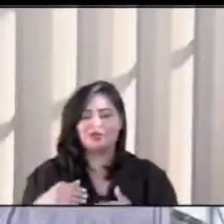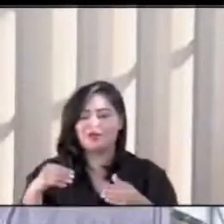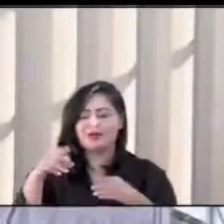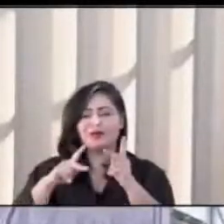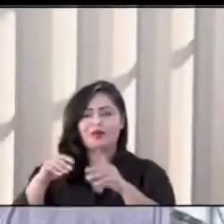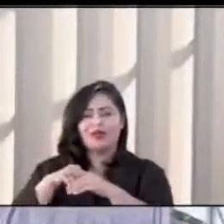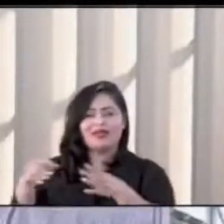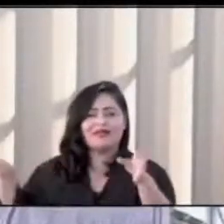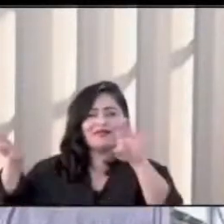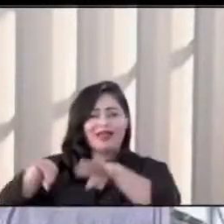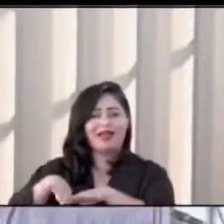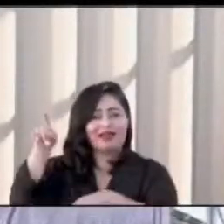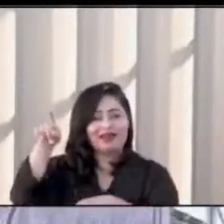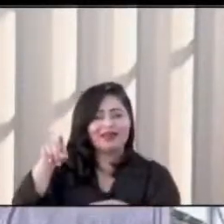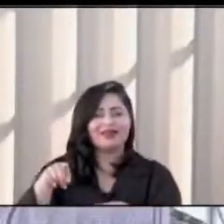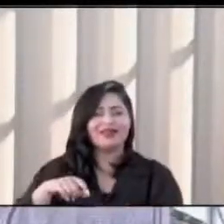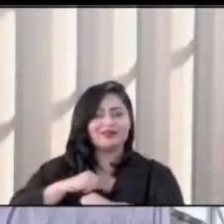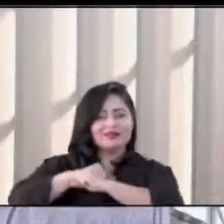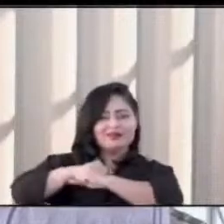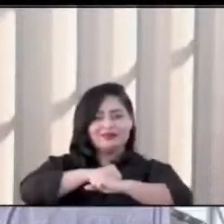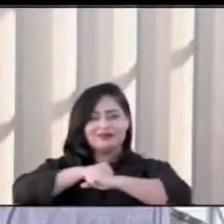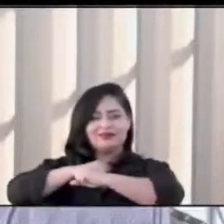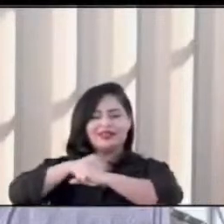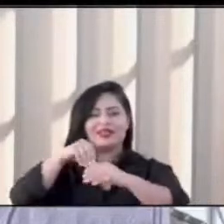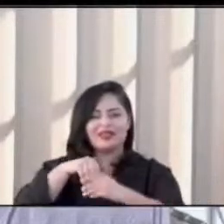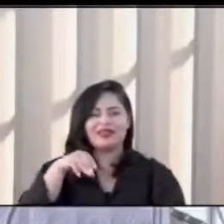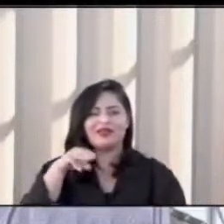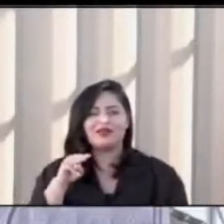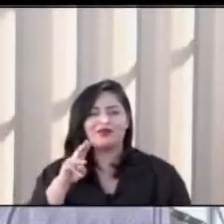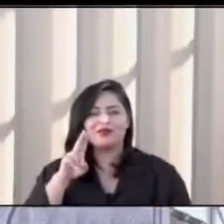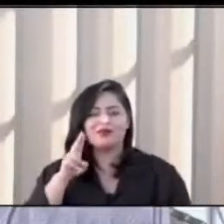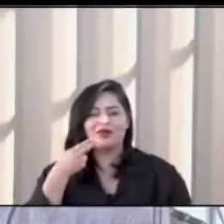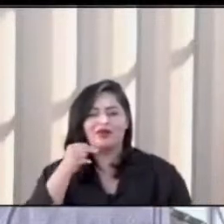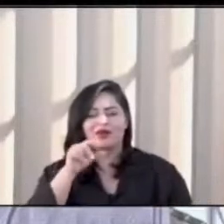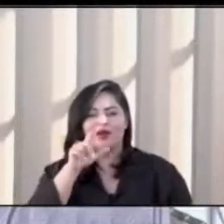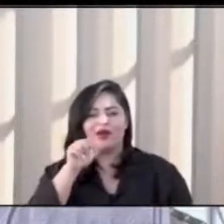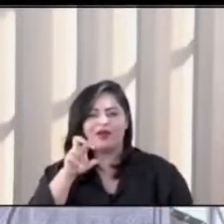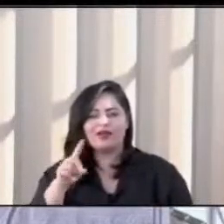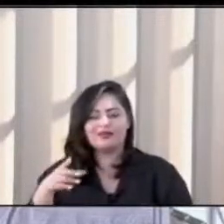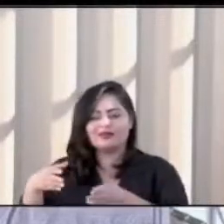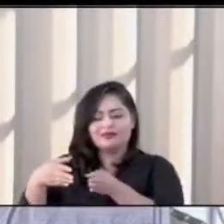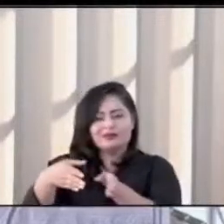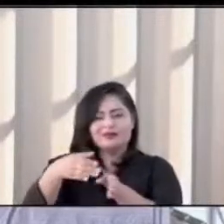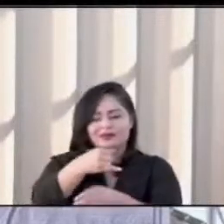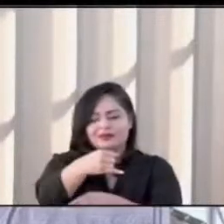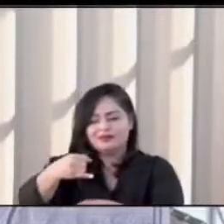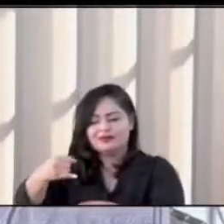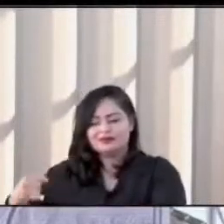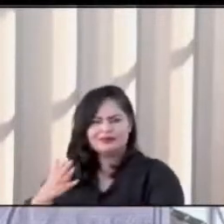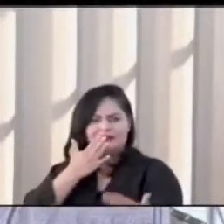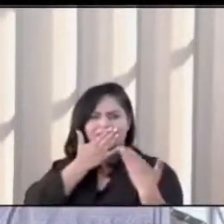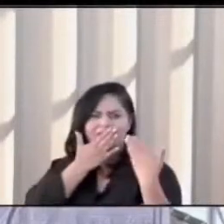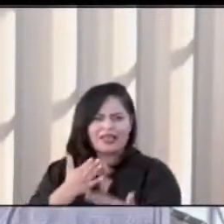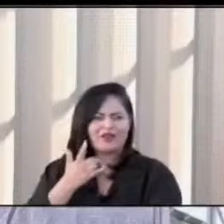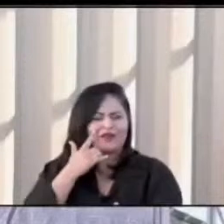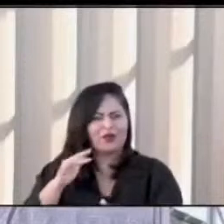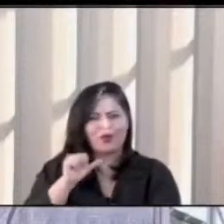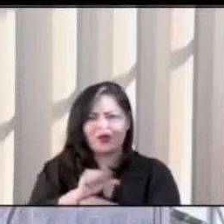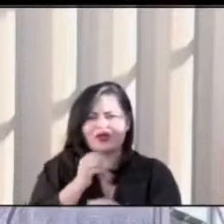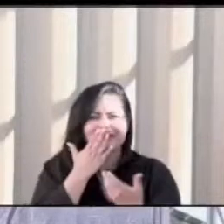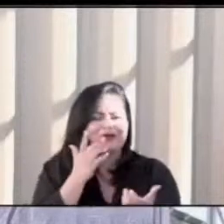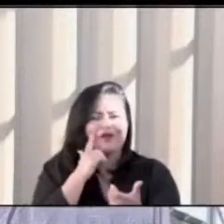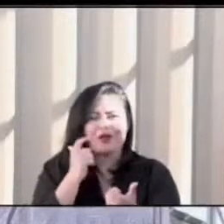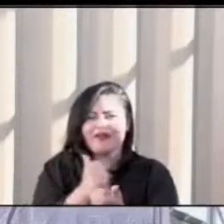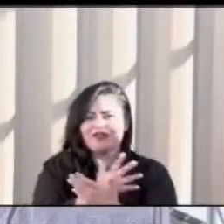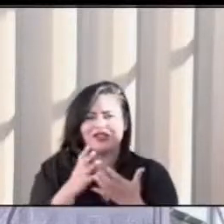Valley where you are holding the line at Mulholland, we are unbelievably grateful for the work that you have done over these past couple days, and just thank you for everything